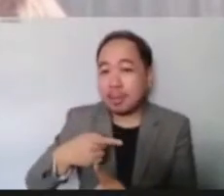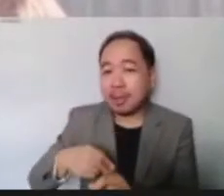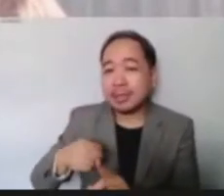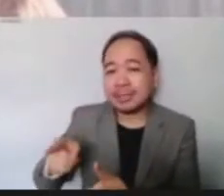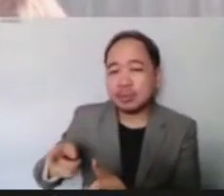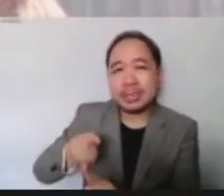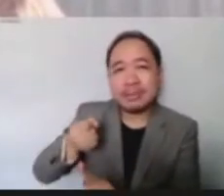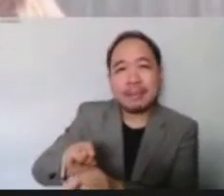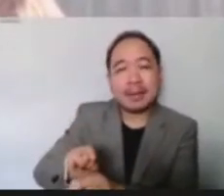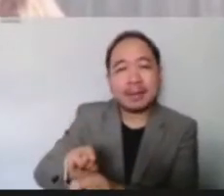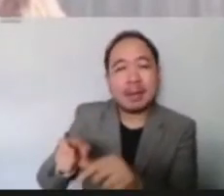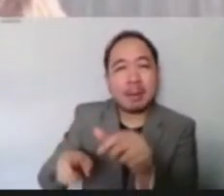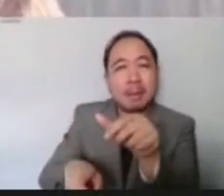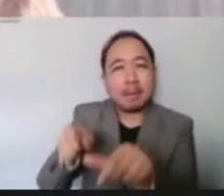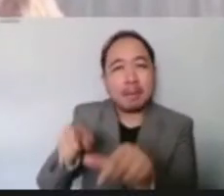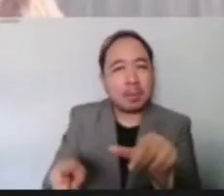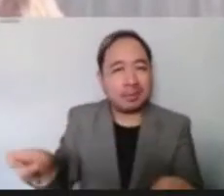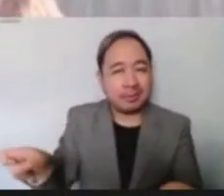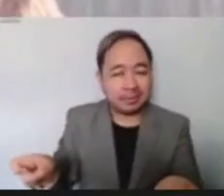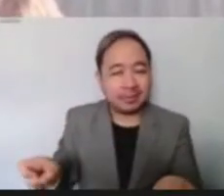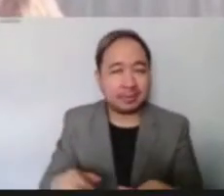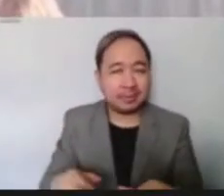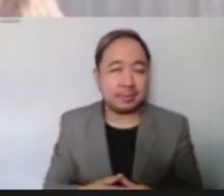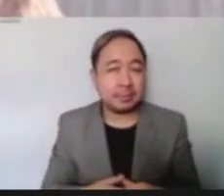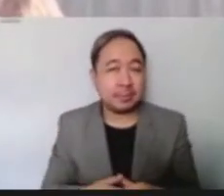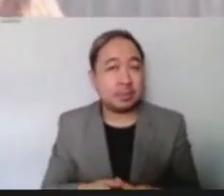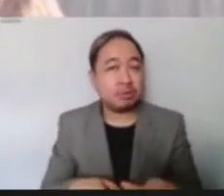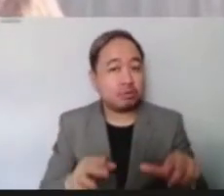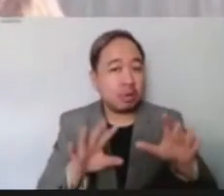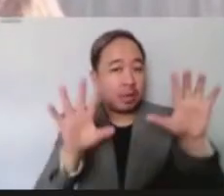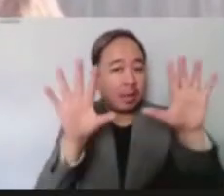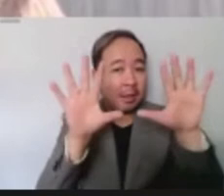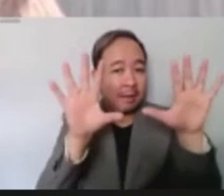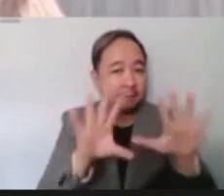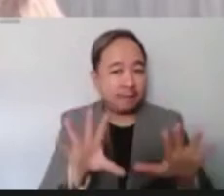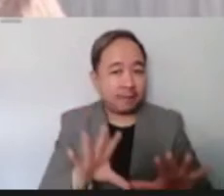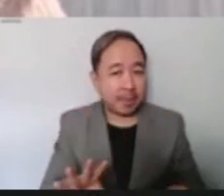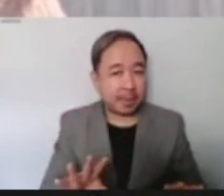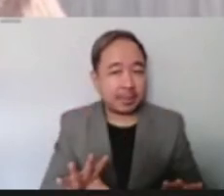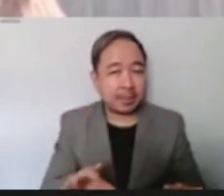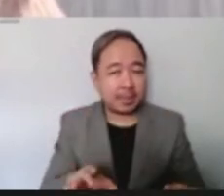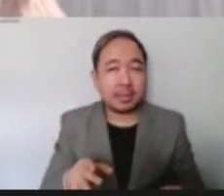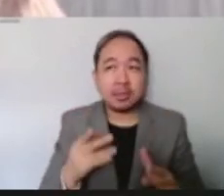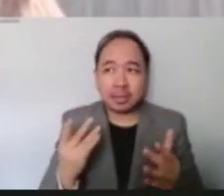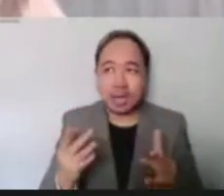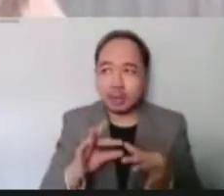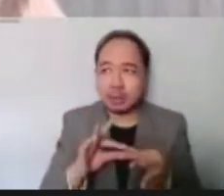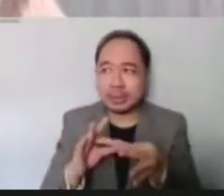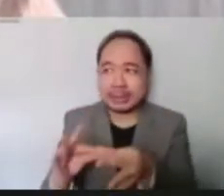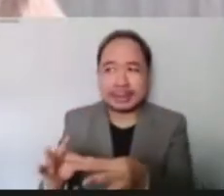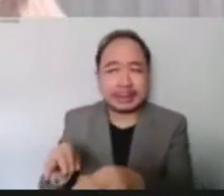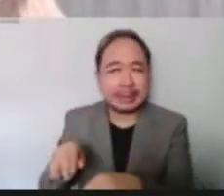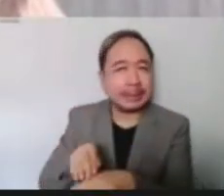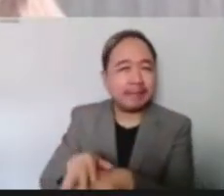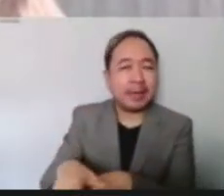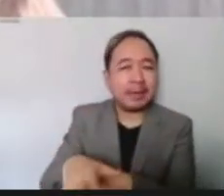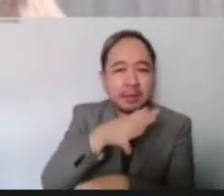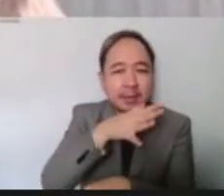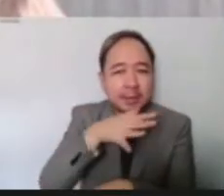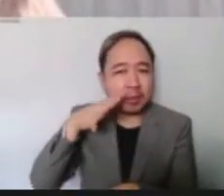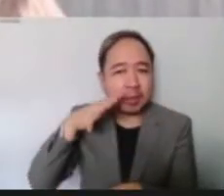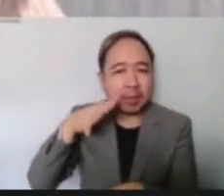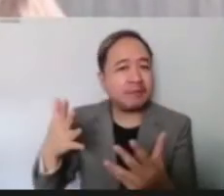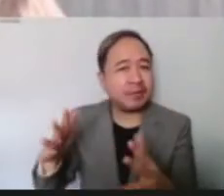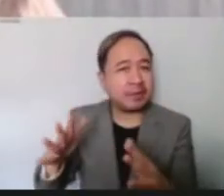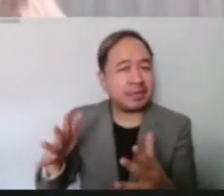whole climate smart agriculture risks that are already heparing